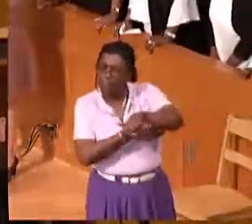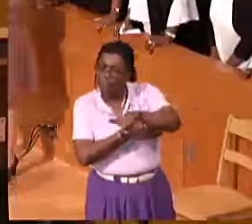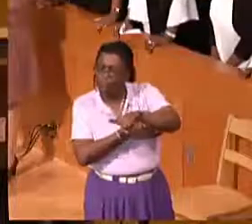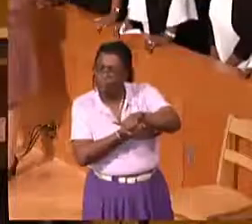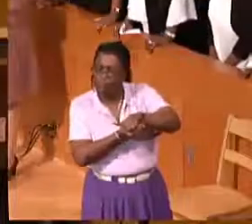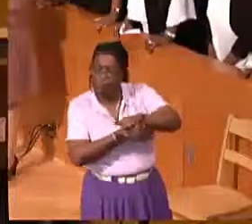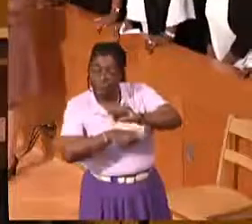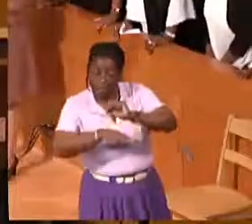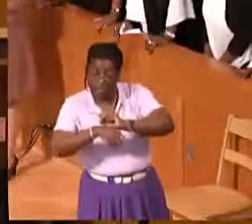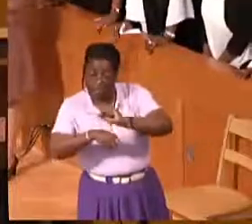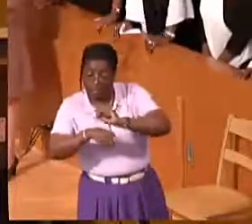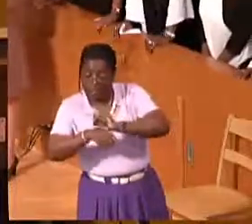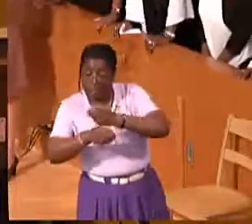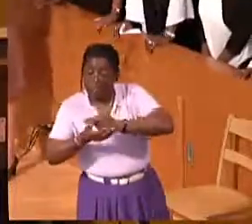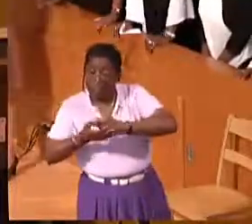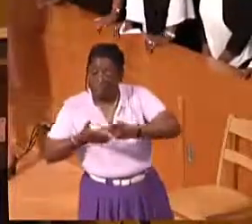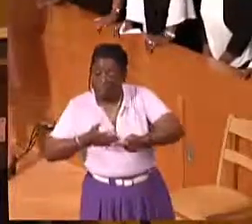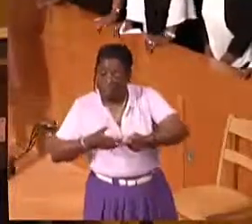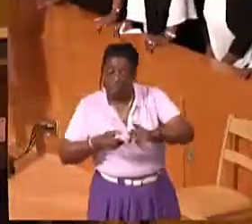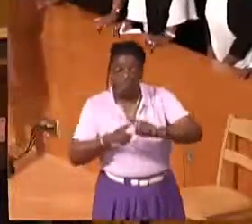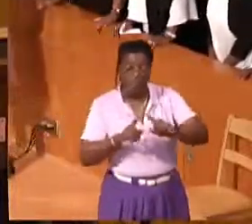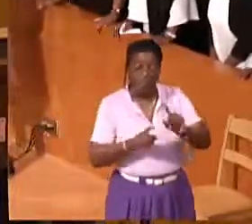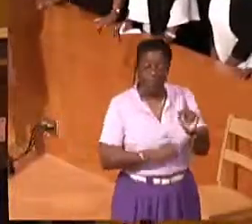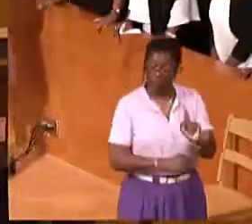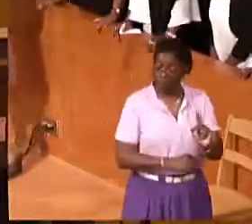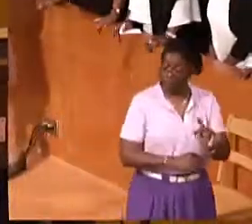But somebody here,